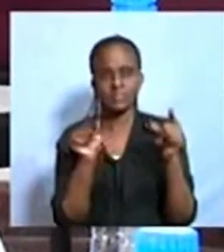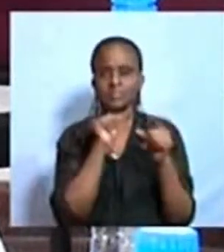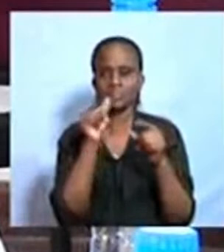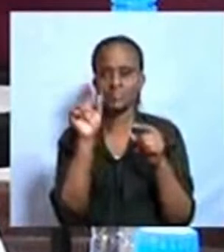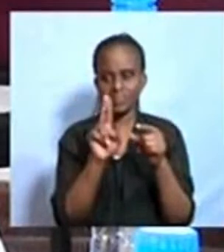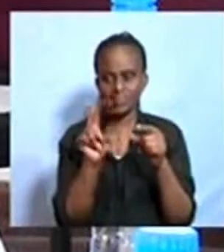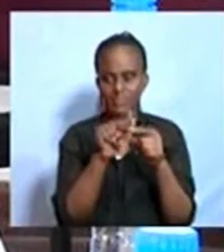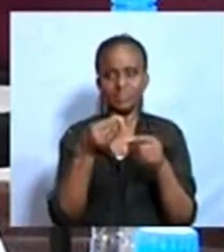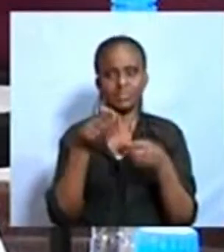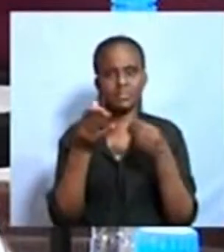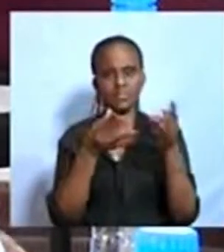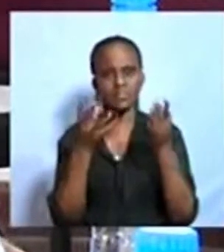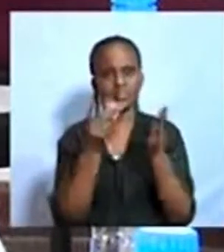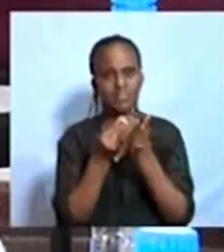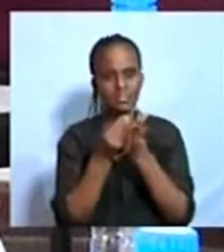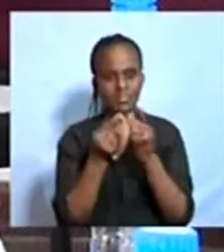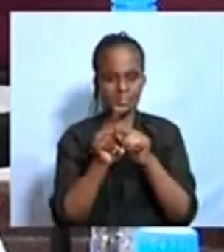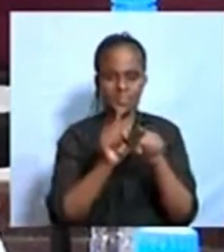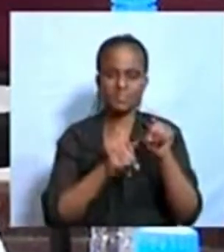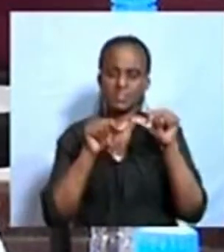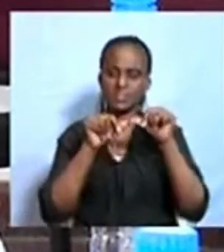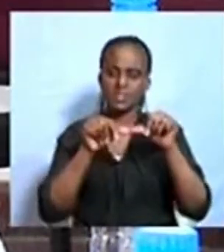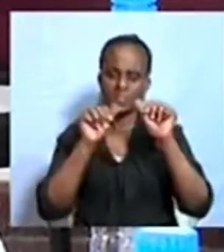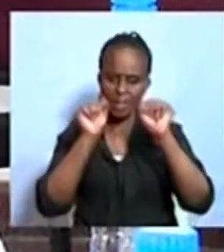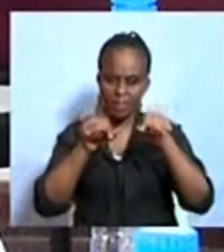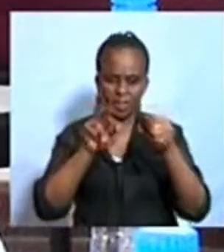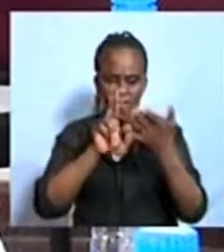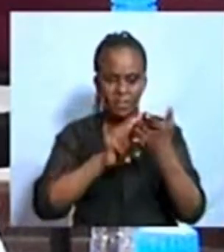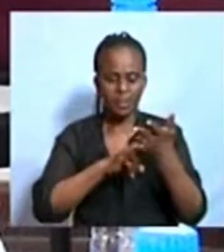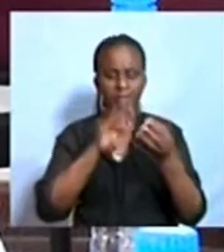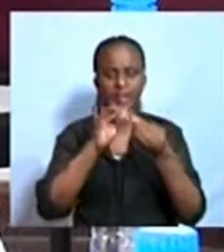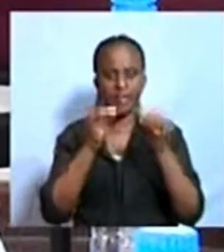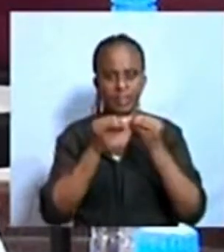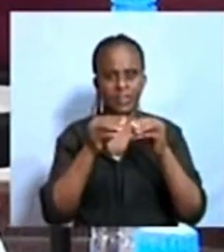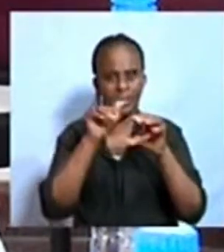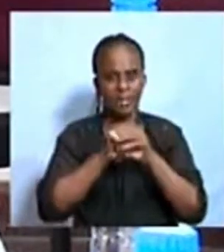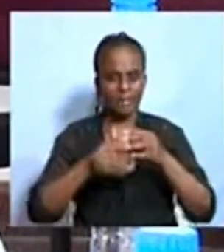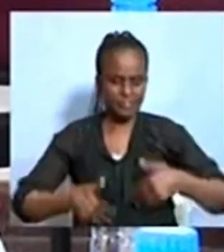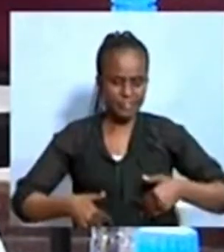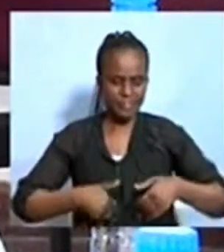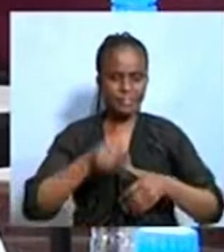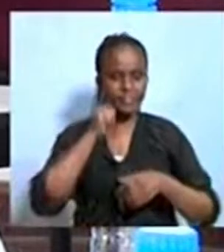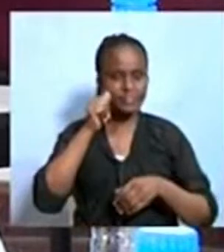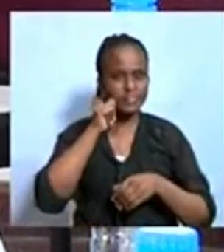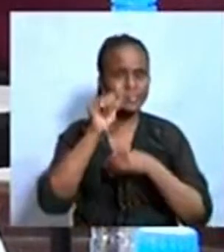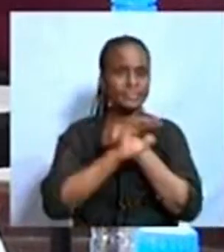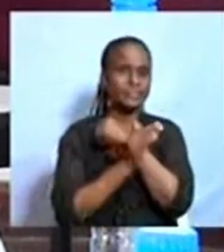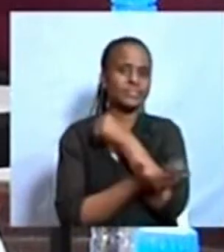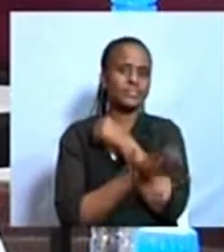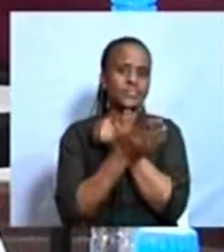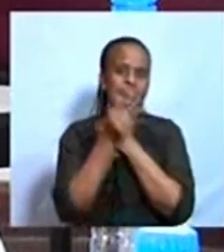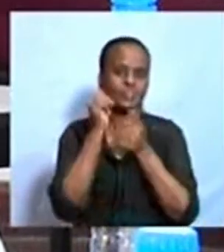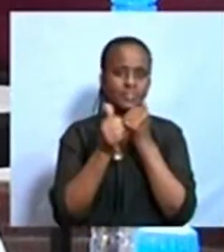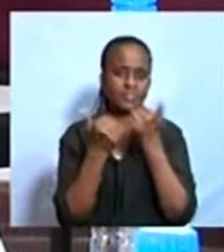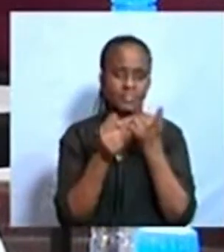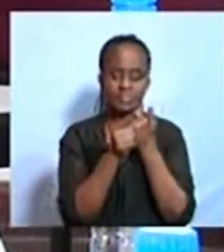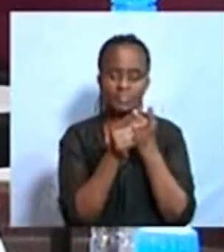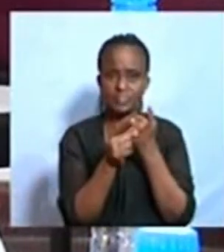funds and still be able to record such numbers, for example, in teenage pregnancy, because